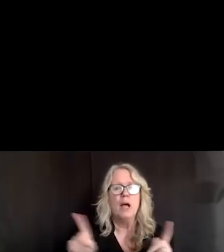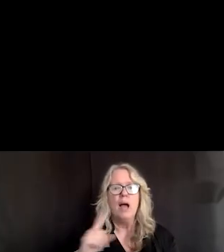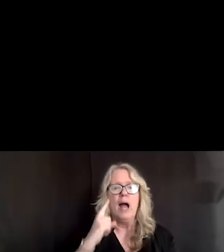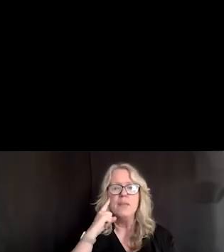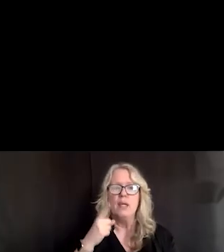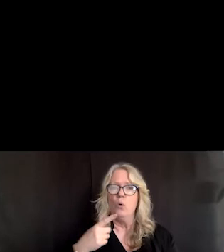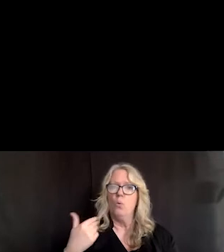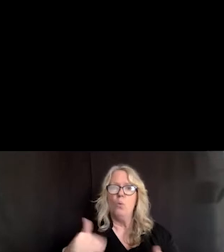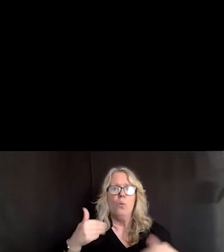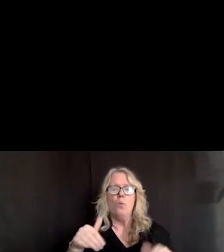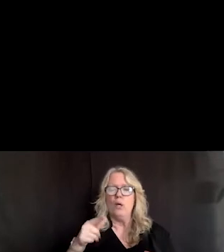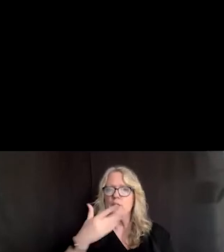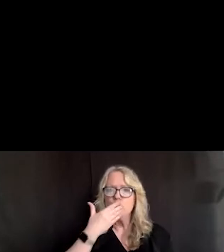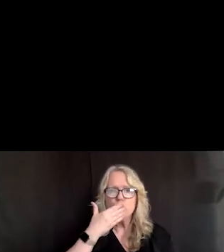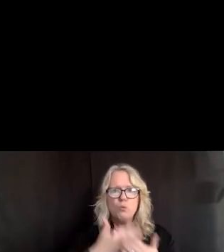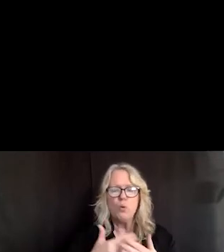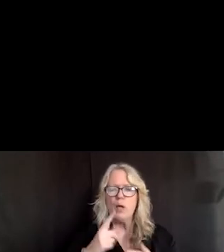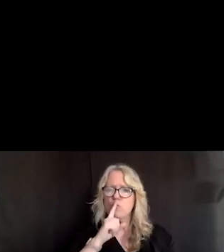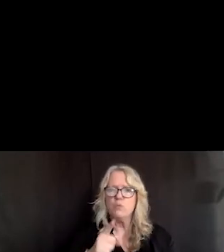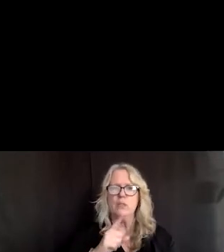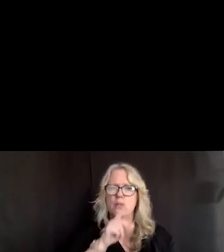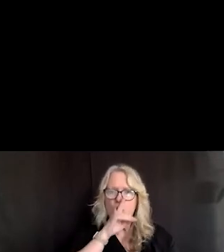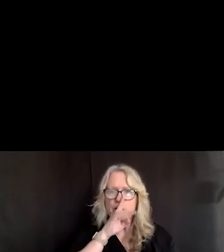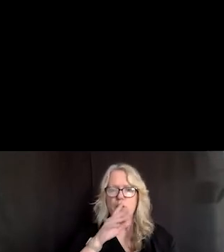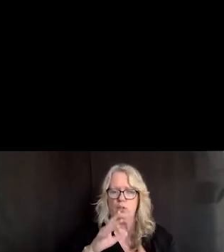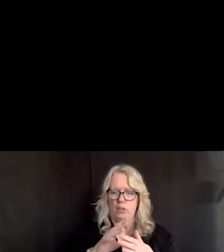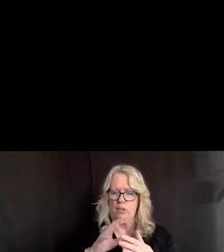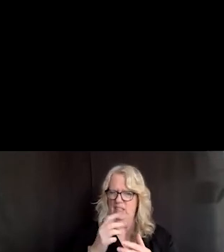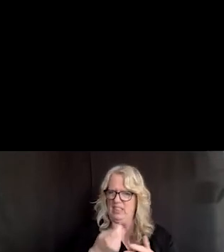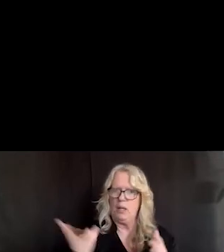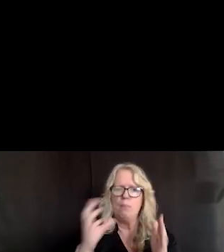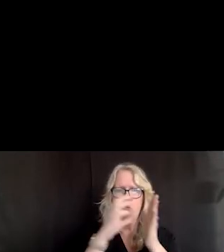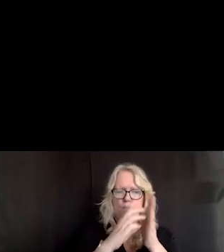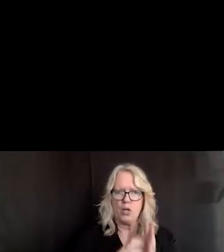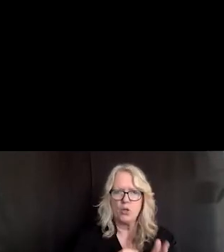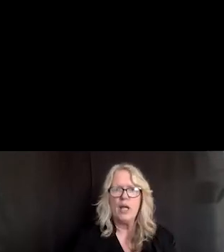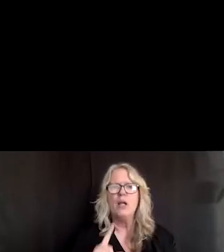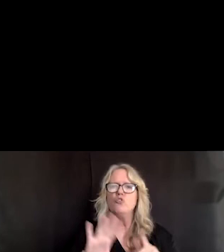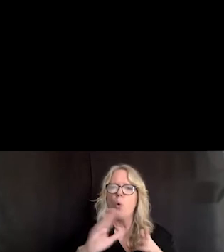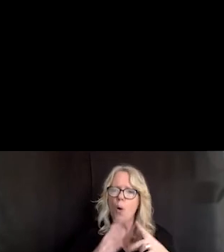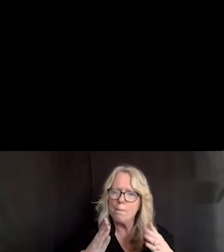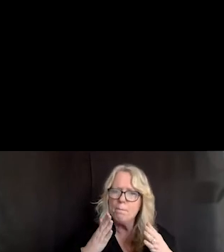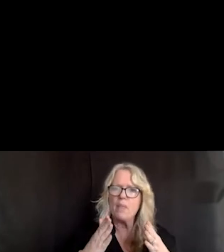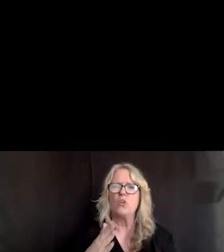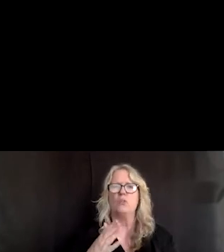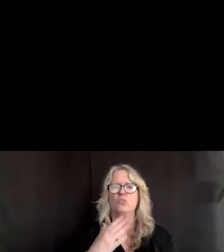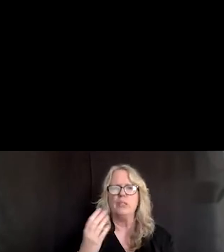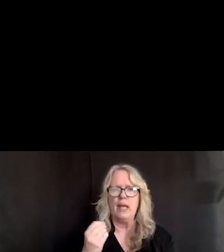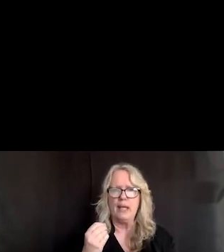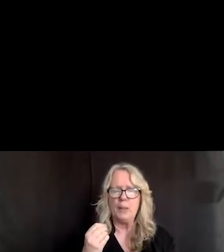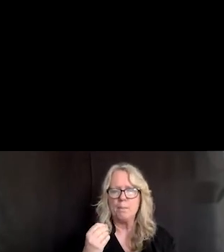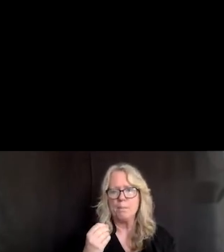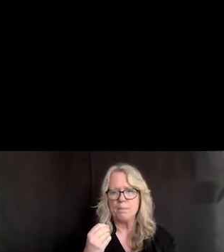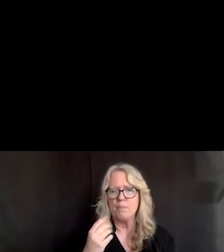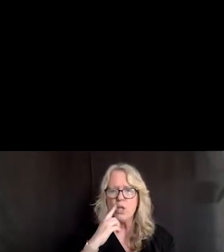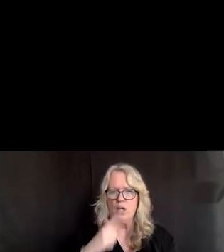did so well was really articulate in a couple of pithy paragraphs the methodology around the